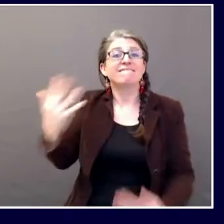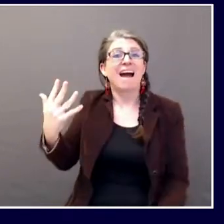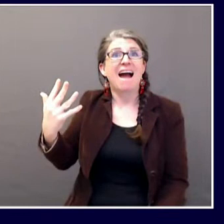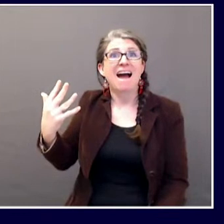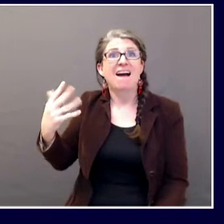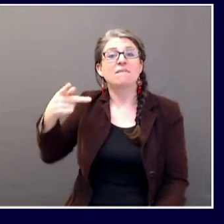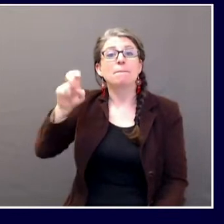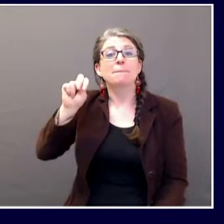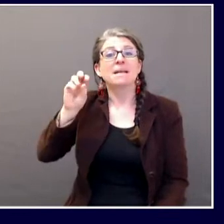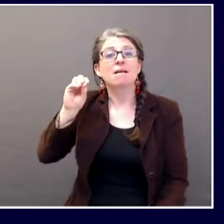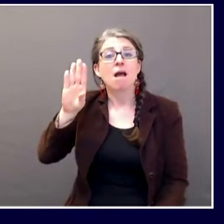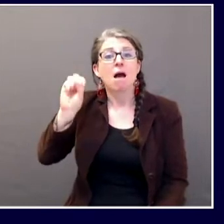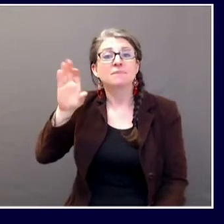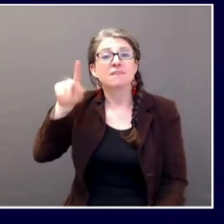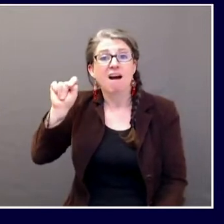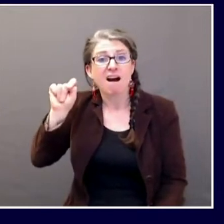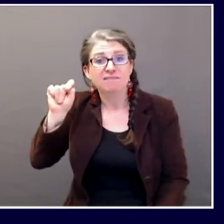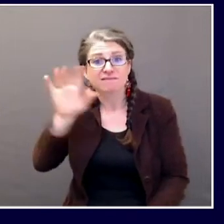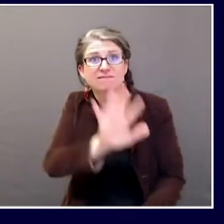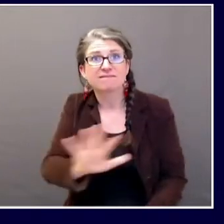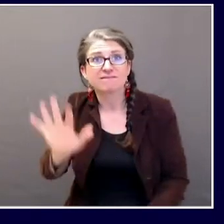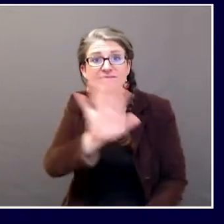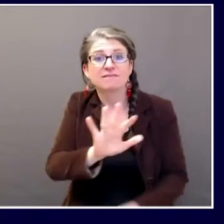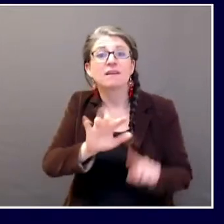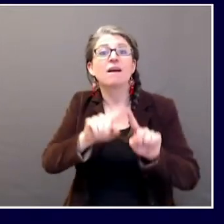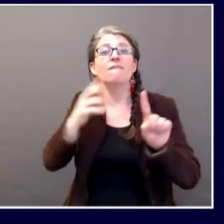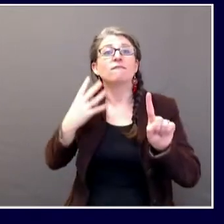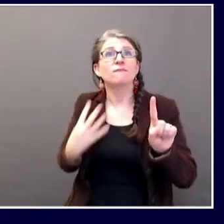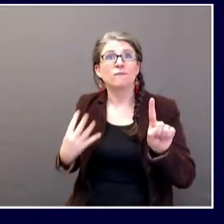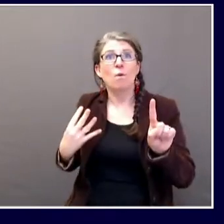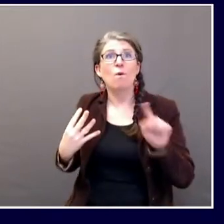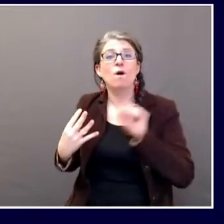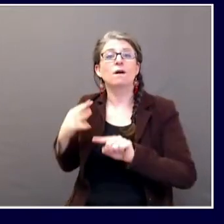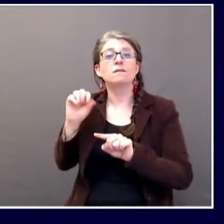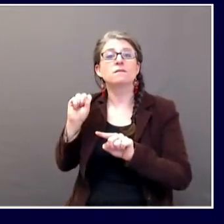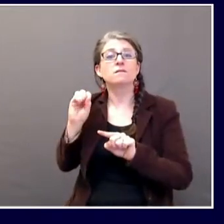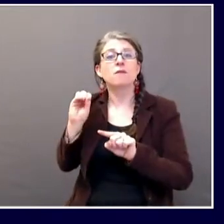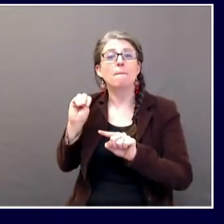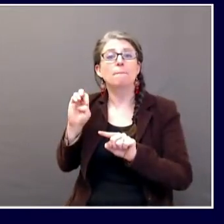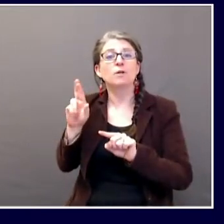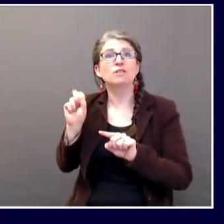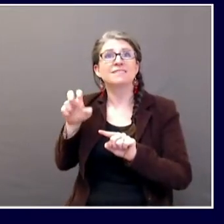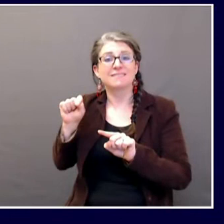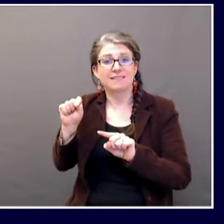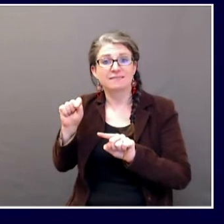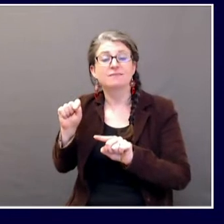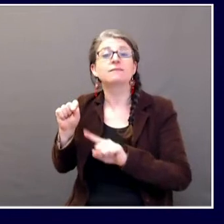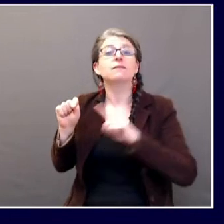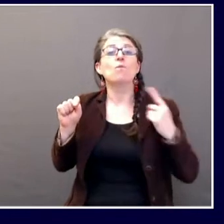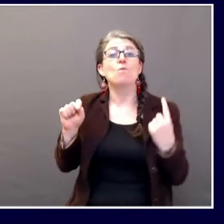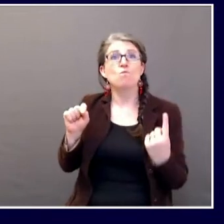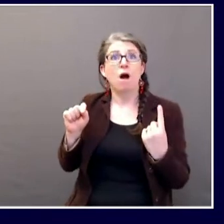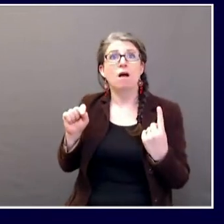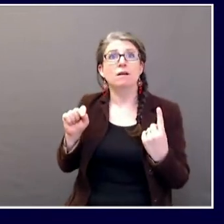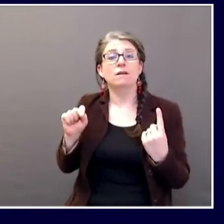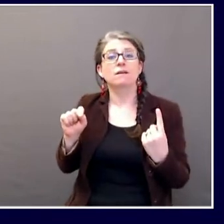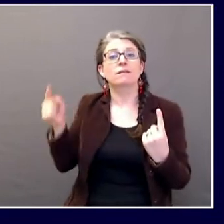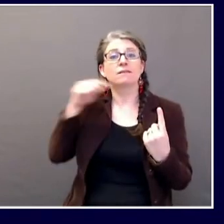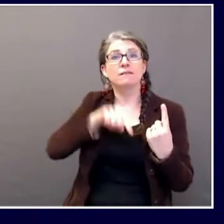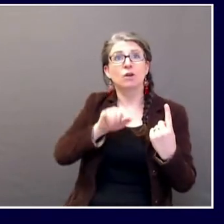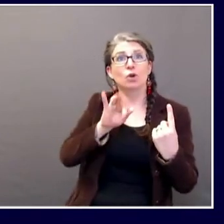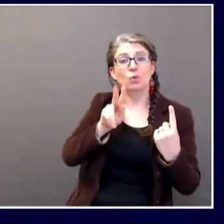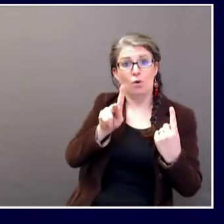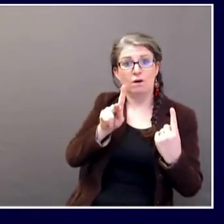23 individuals, 2 of them were in their 50s, 2 were in their 60s, 8 were in their 70s,